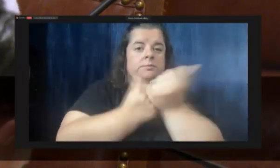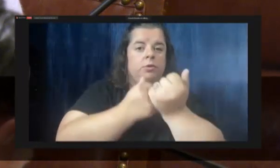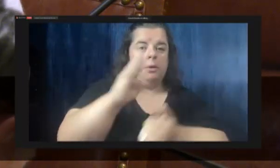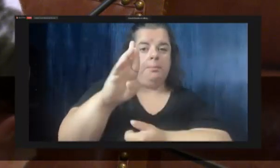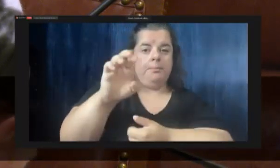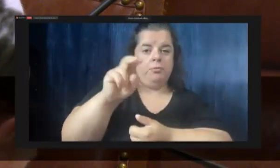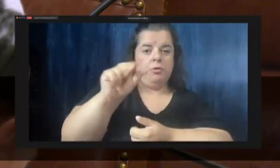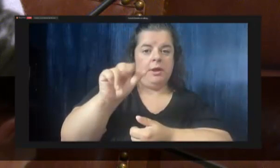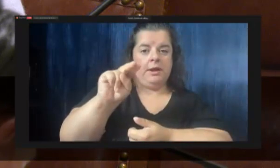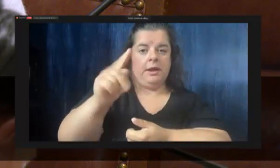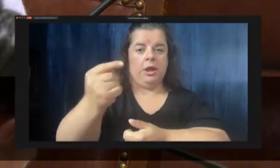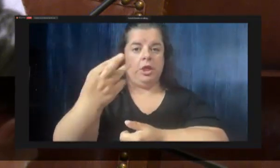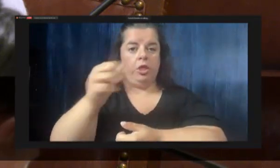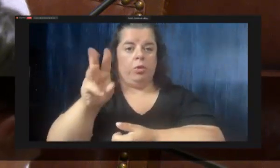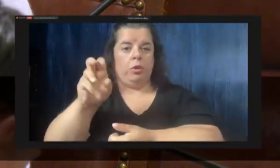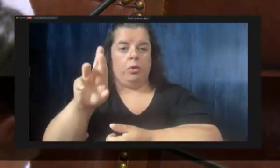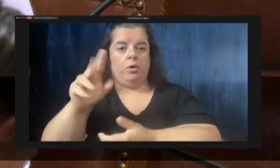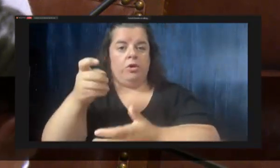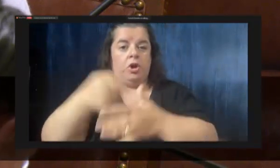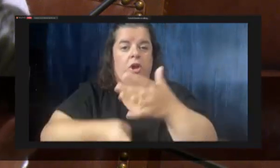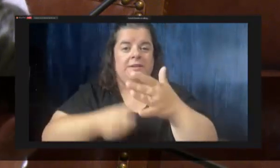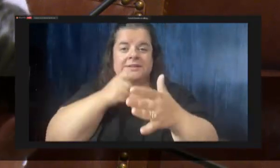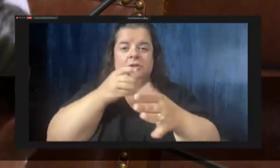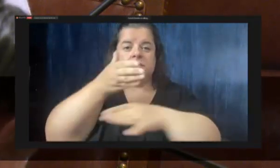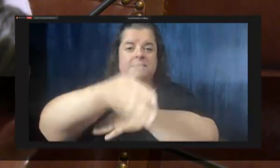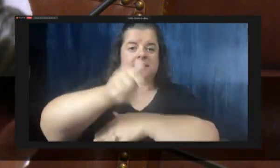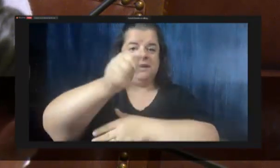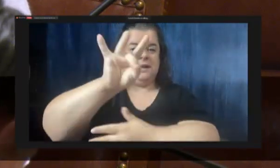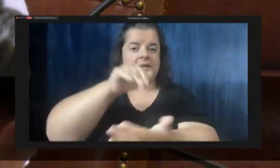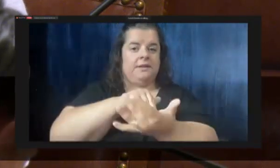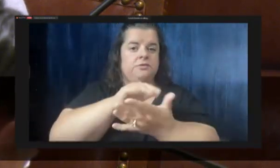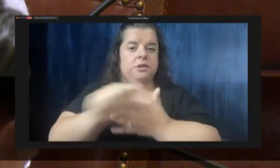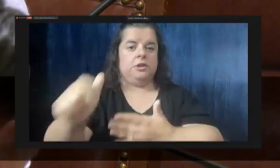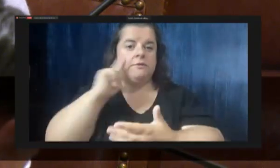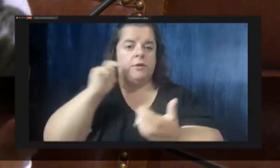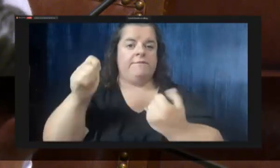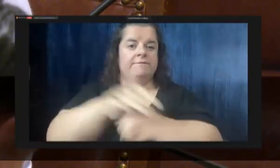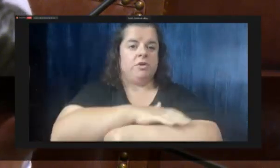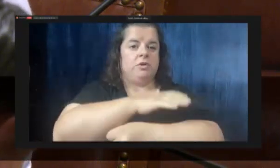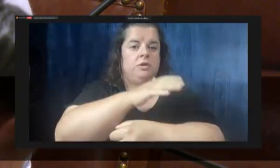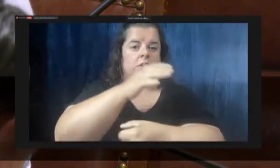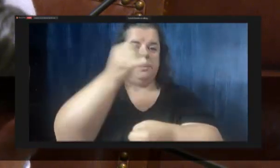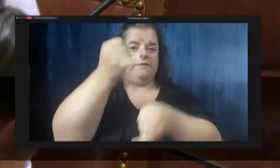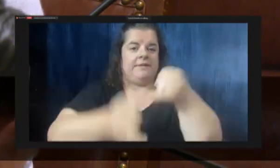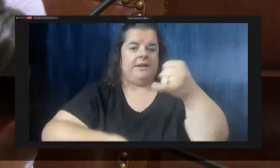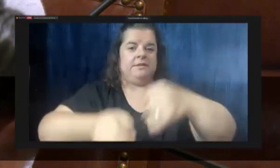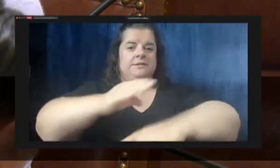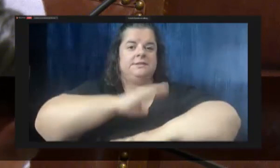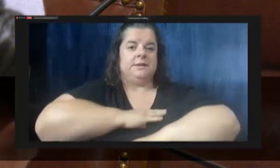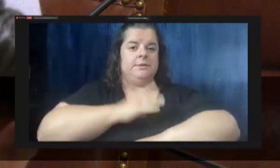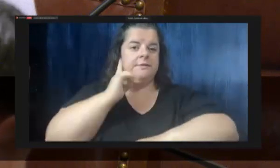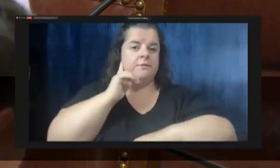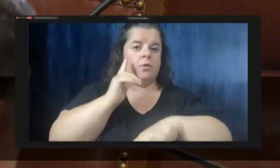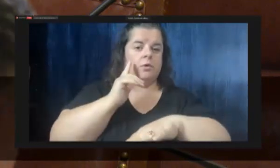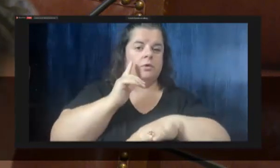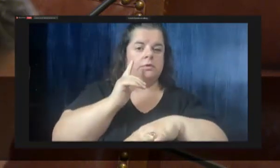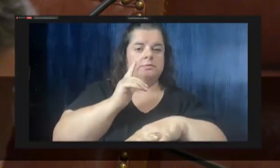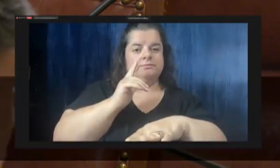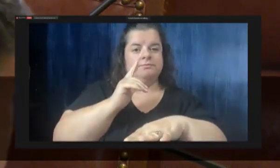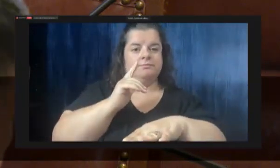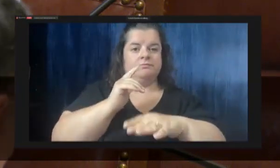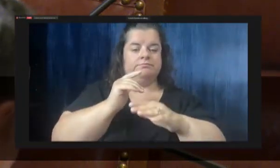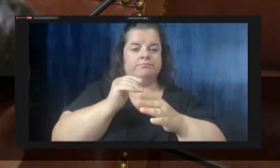Brennan Thrower in an amount not to exceed $18,000 and no cents in full and final settlement of a discharge